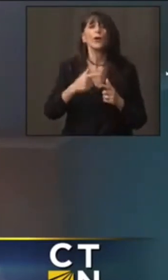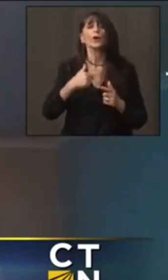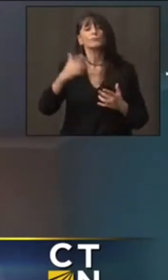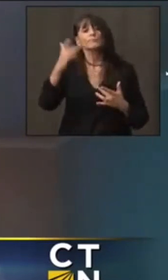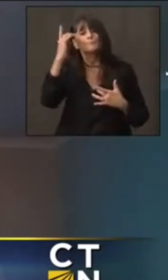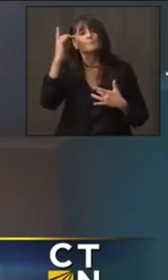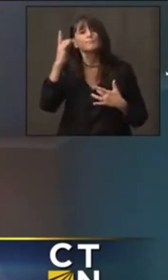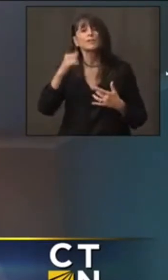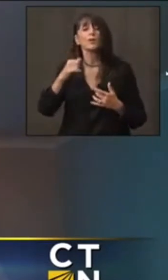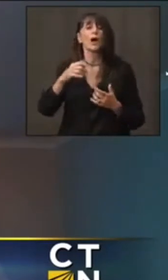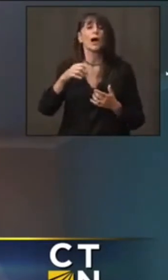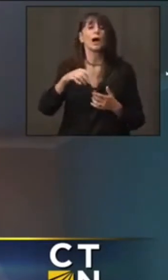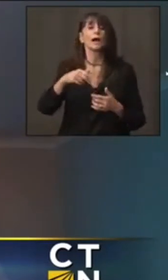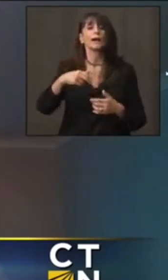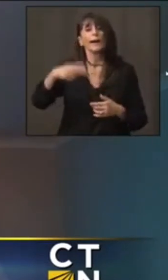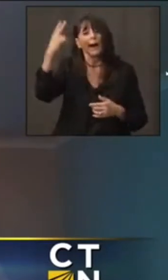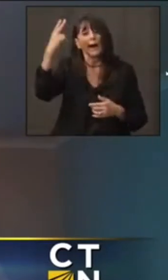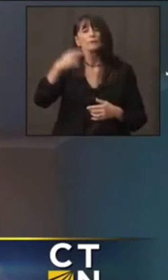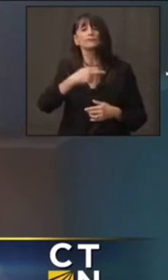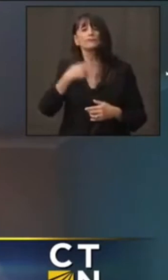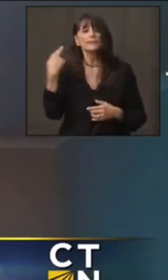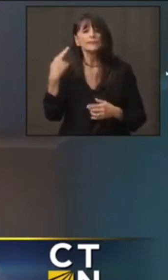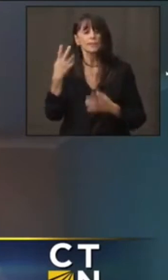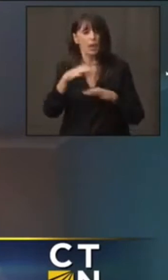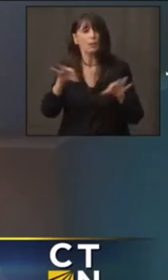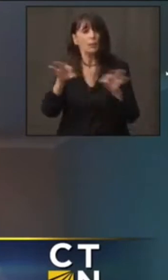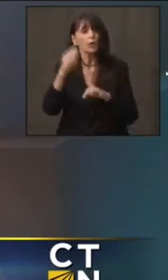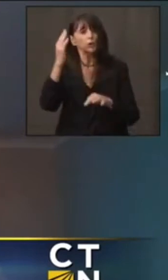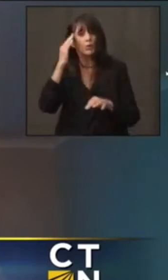condition. It's good to know where your town